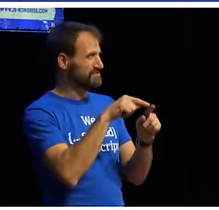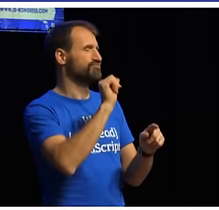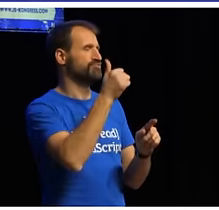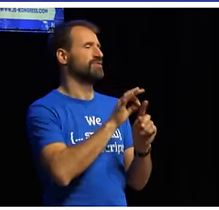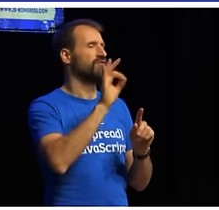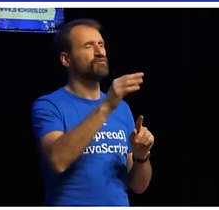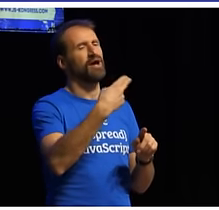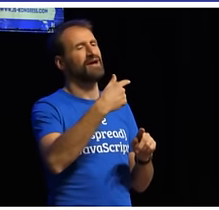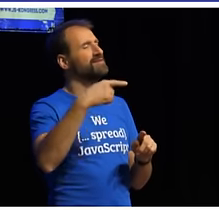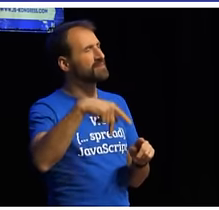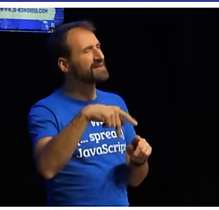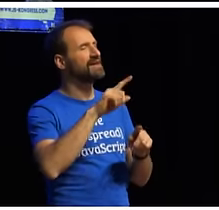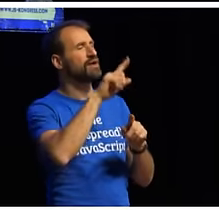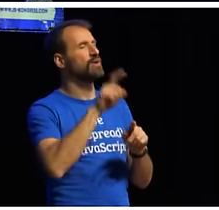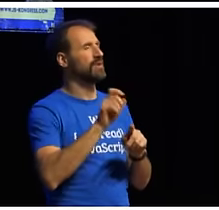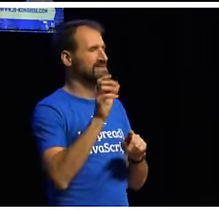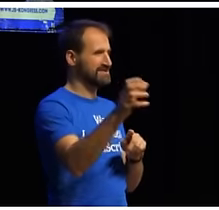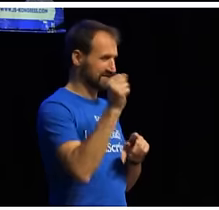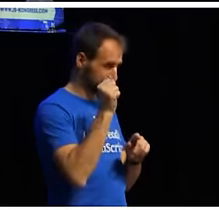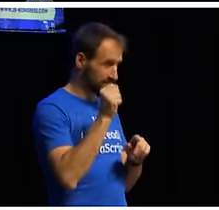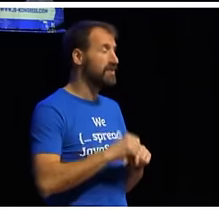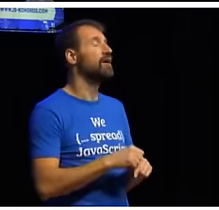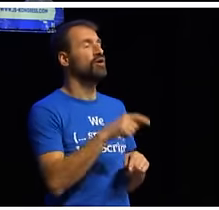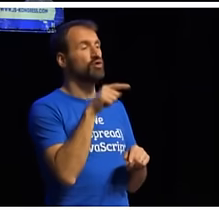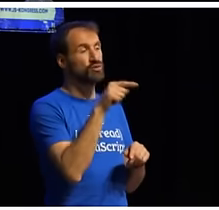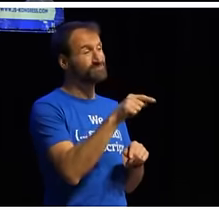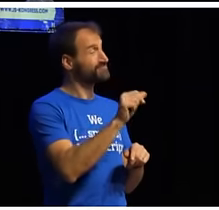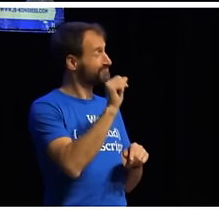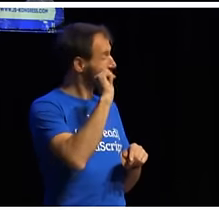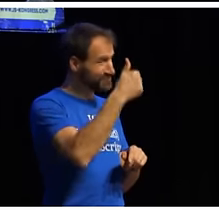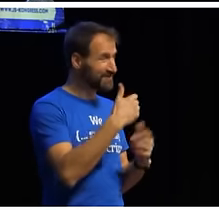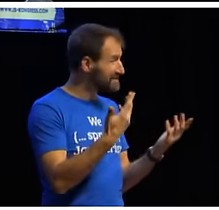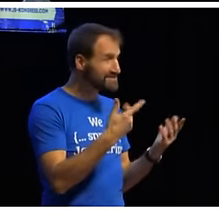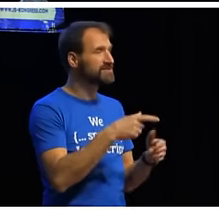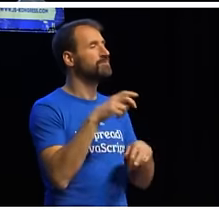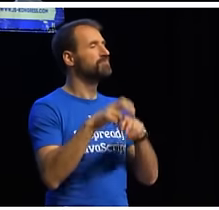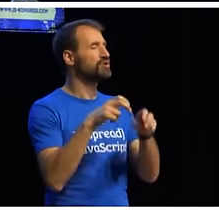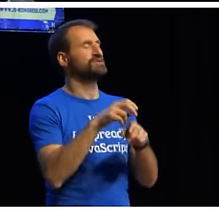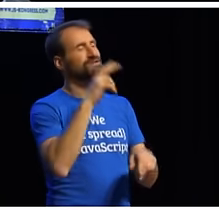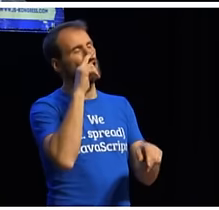And the nice thing about that is that it uses observables. So